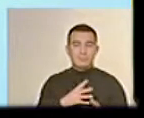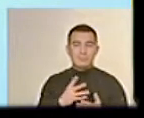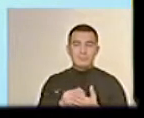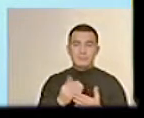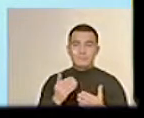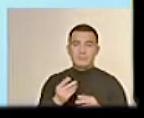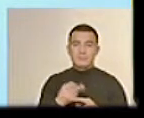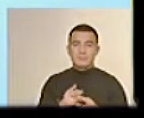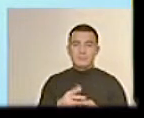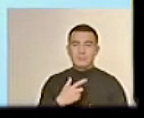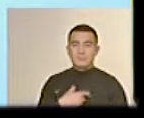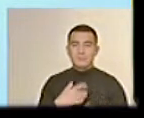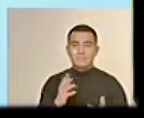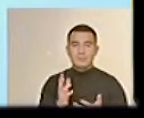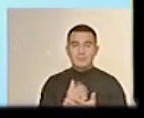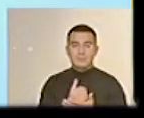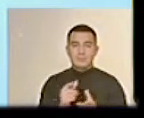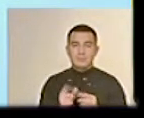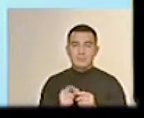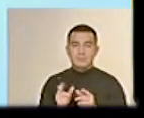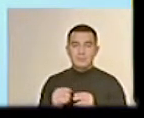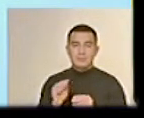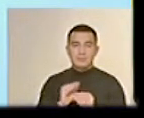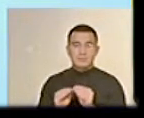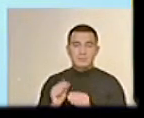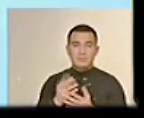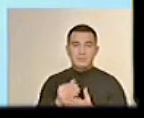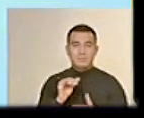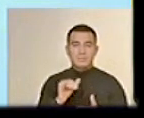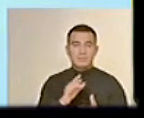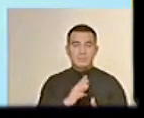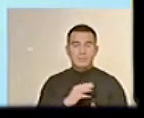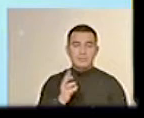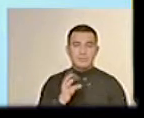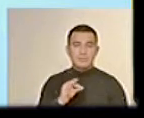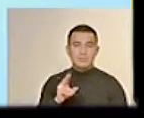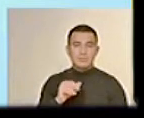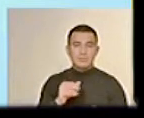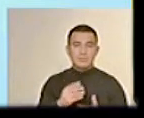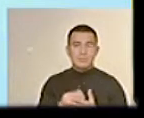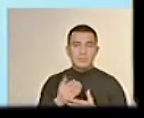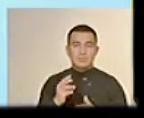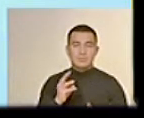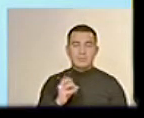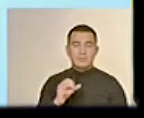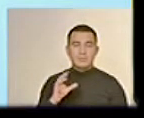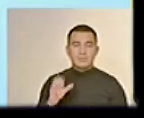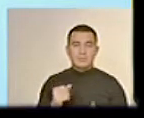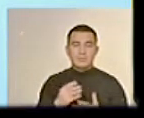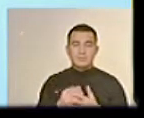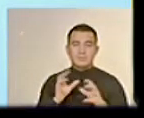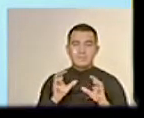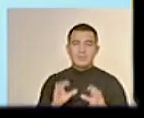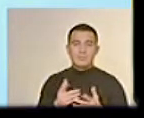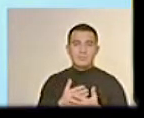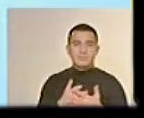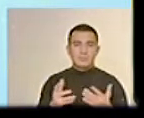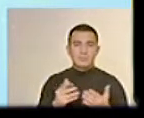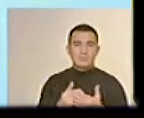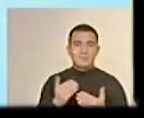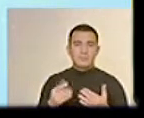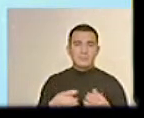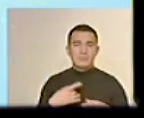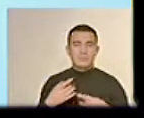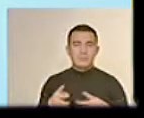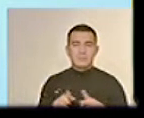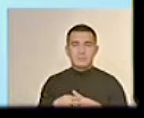topib yozib qo'yishimiz va bu yerdagi moddalarni o'zaro massaning saqlanishlar qonuniga ko'ra reaksiyaga